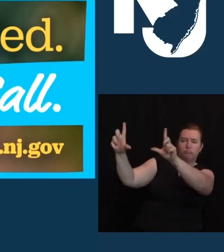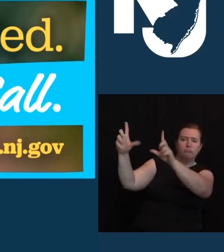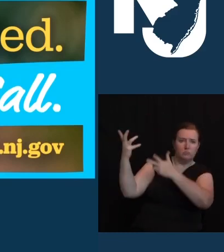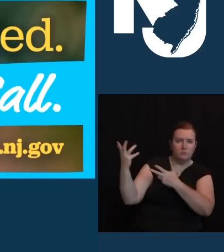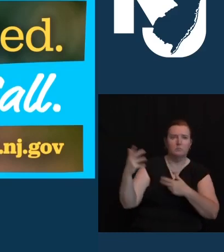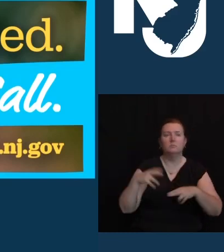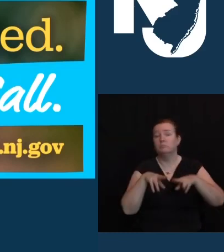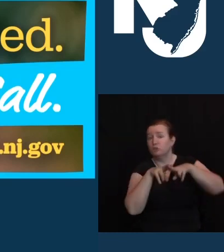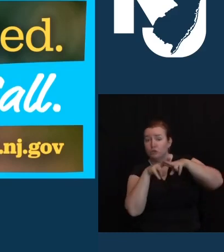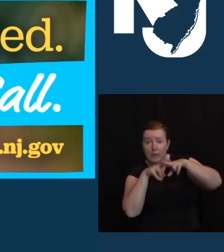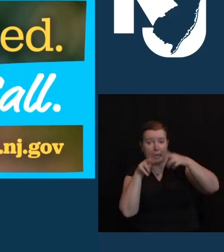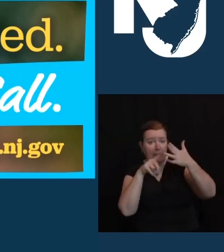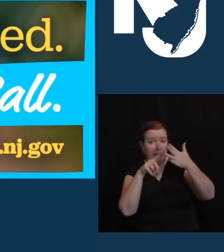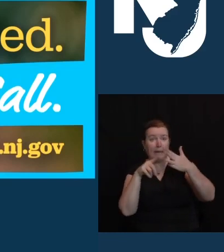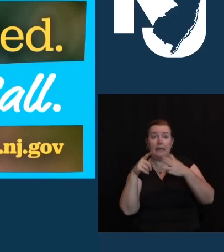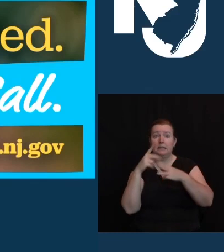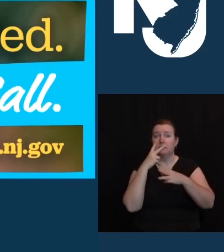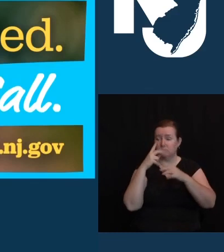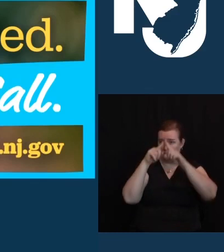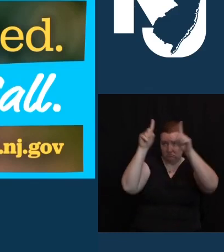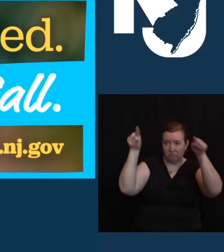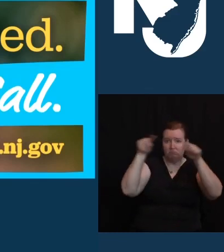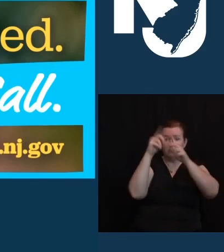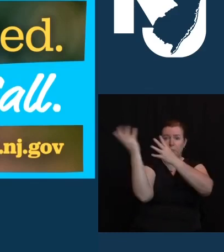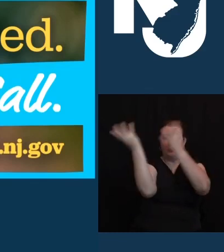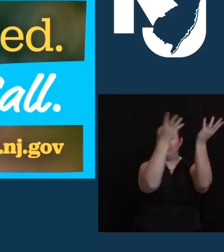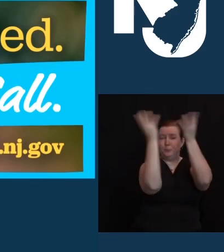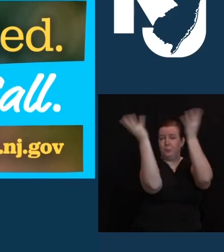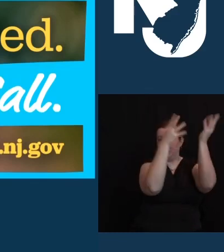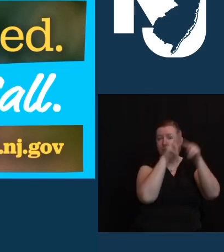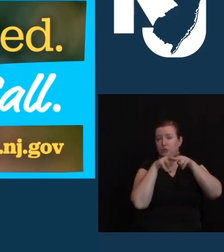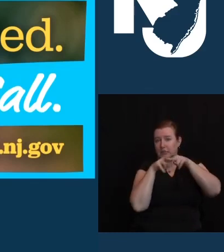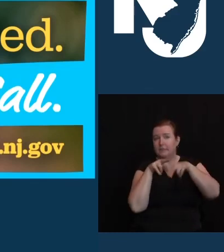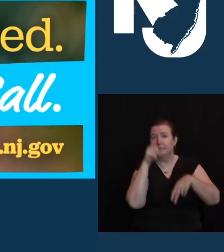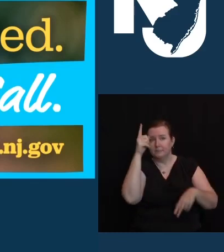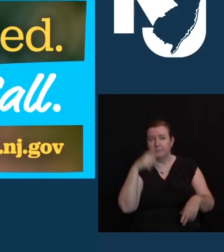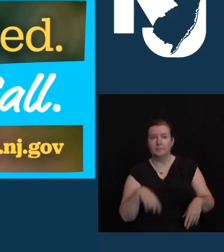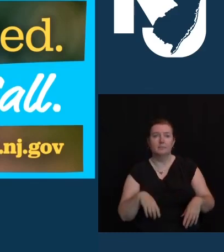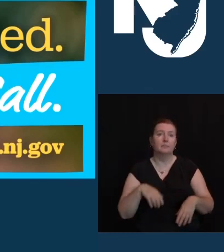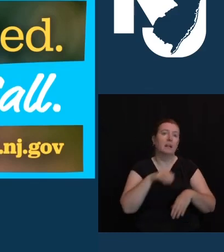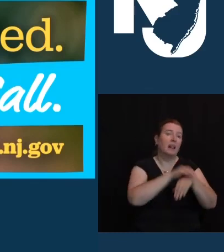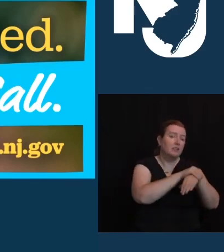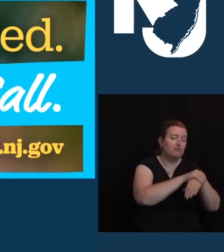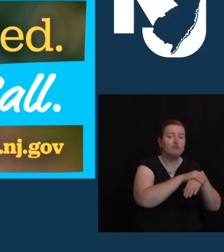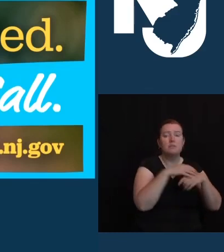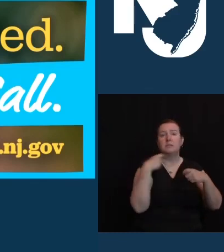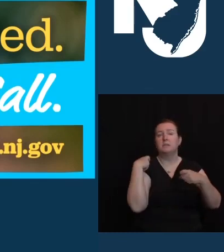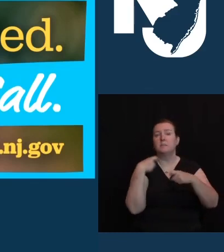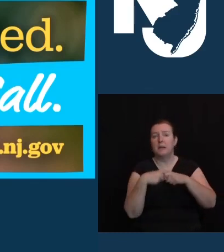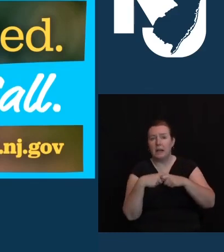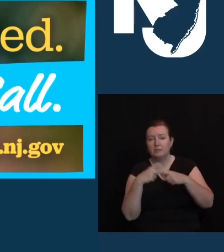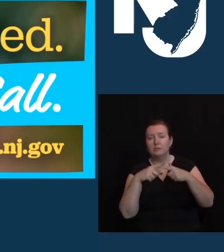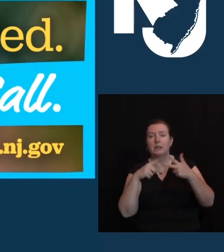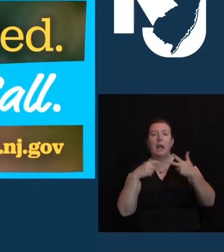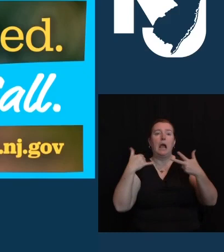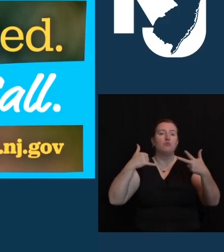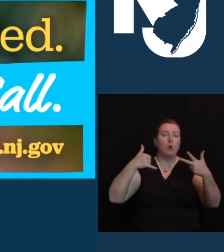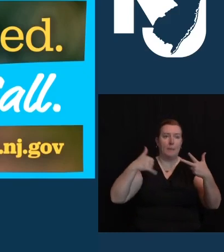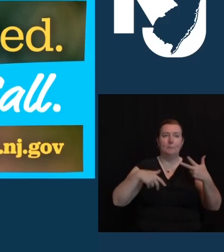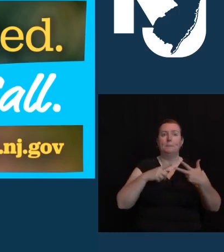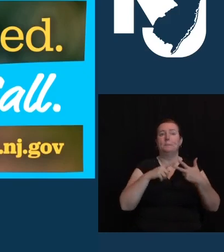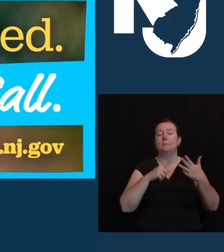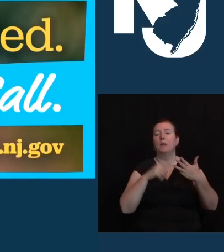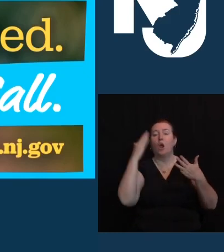These ads will appear in English, Spanish, Arabic, Korean, Cantonese, Mandarin,